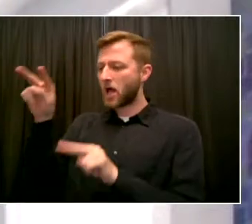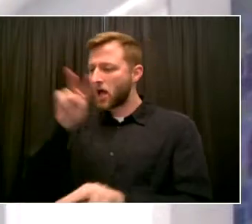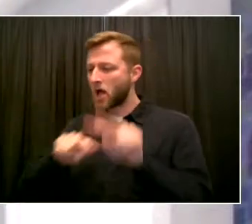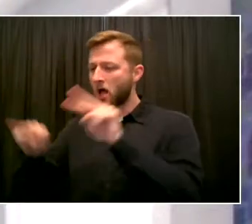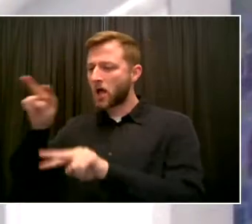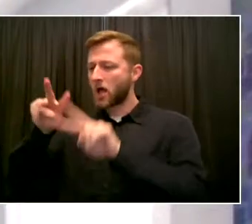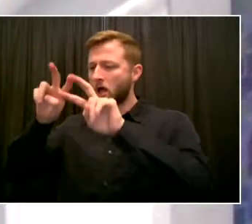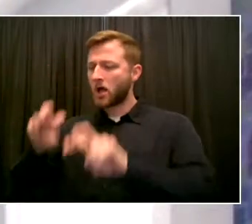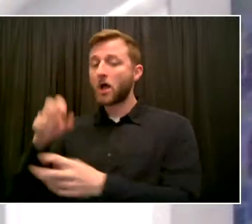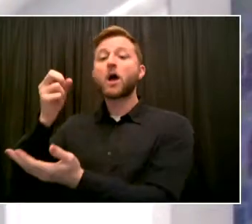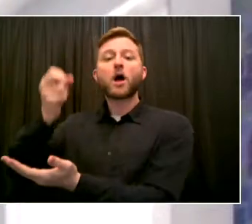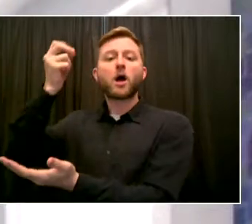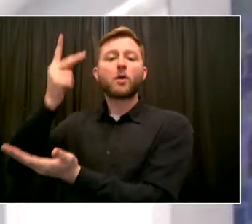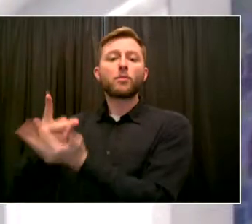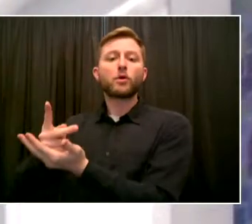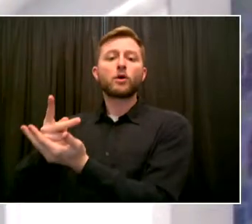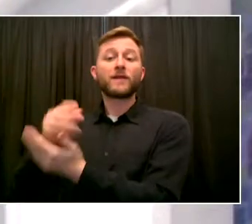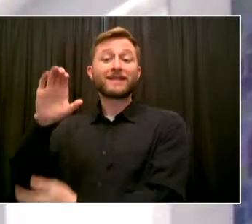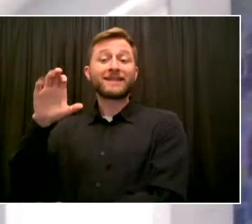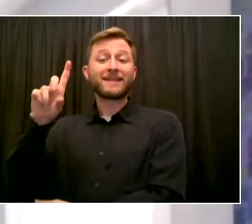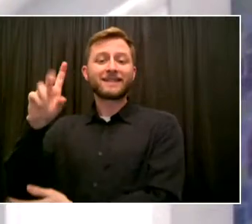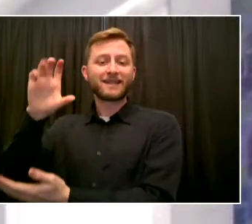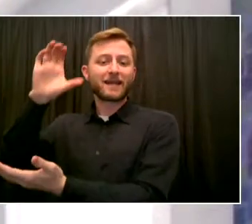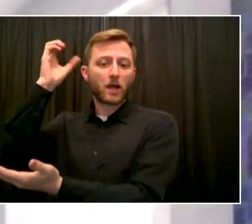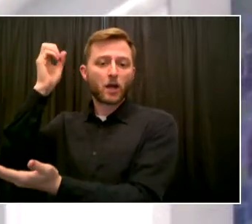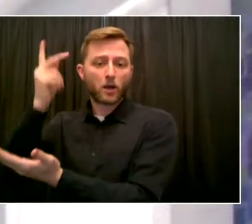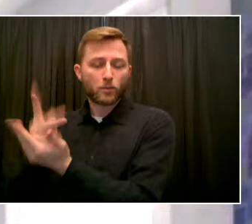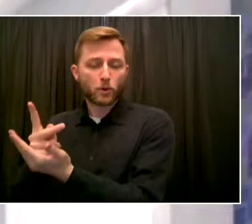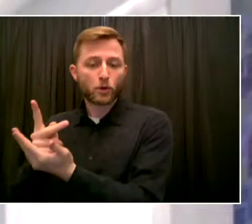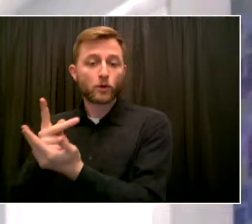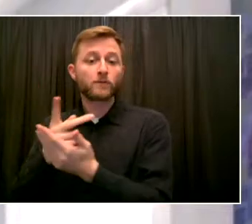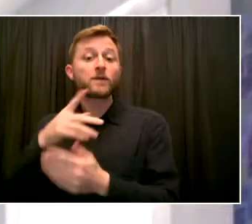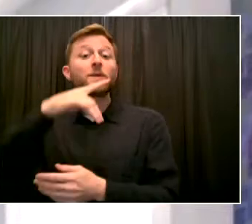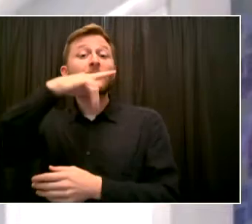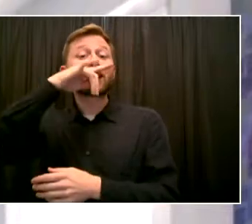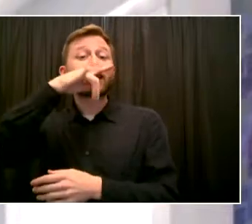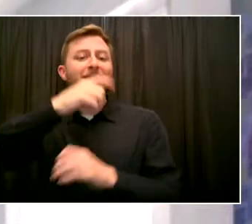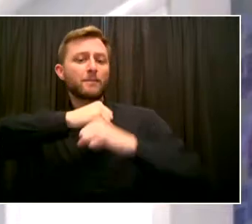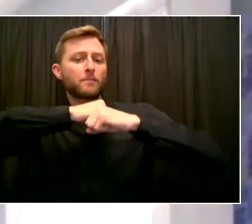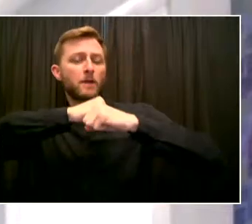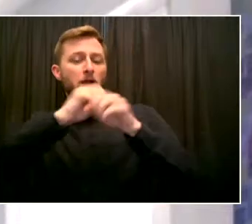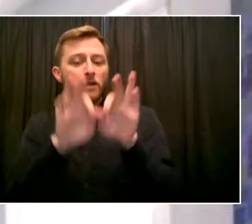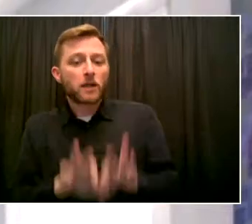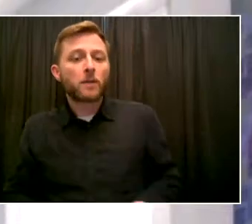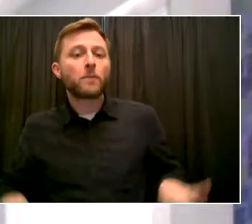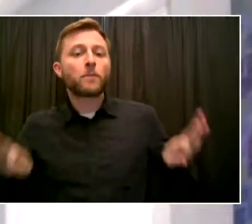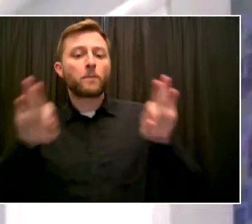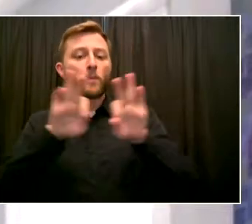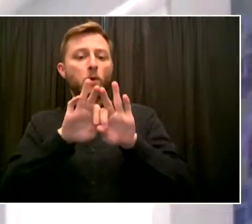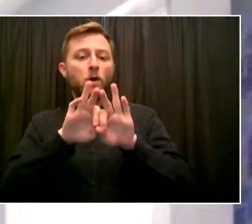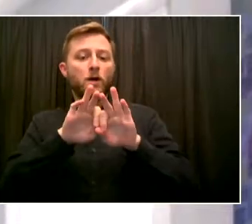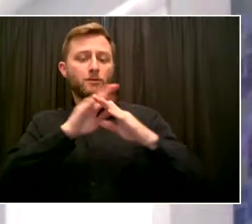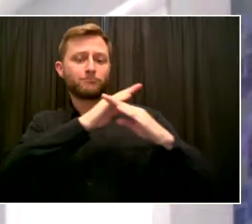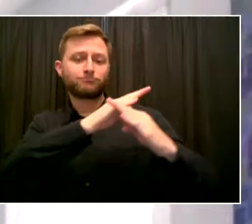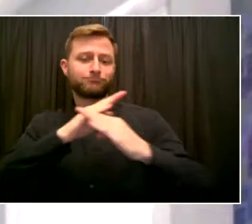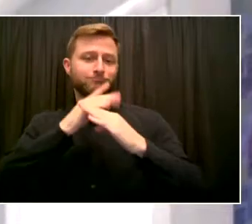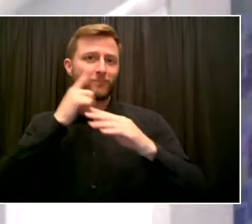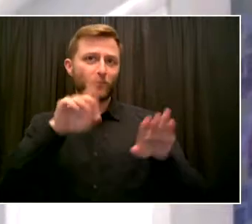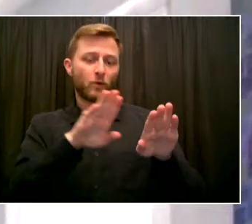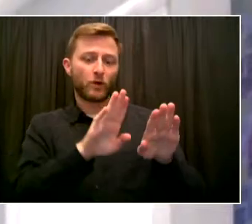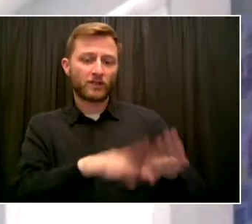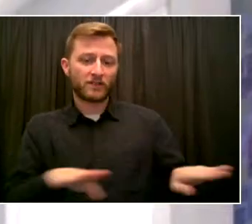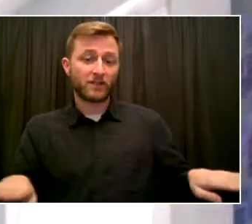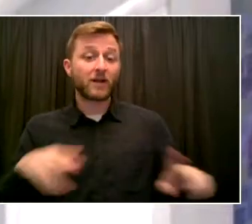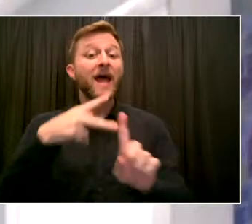You talked about the important protection to kids, and they talked about that. And so in addition to providing that important protection, vaccines have the power to